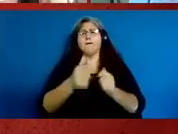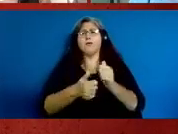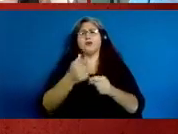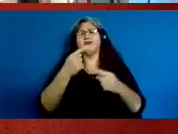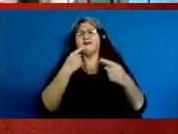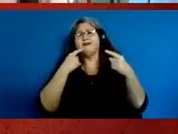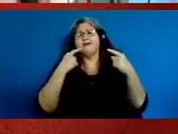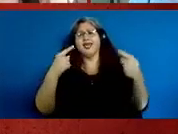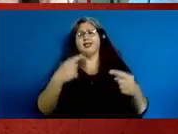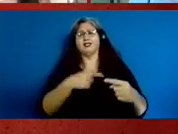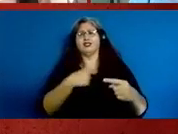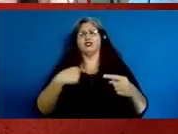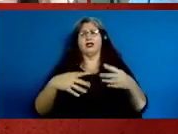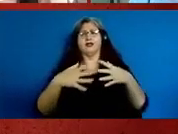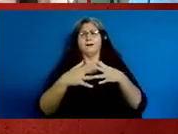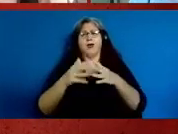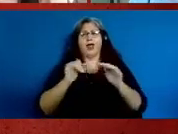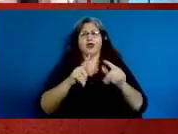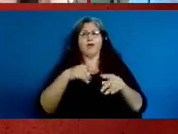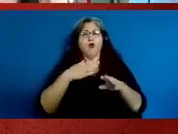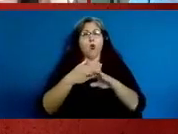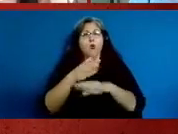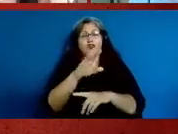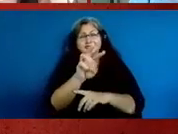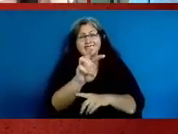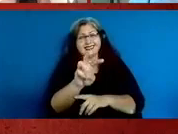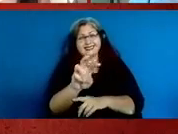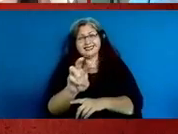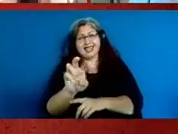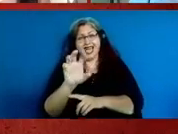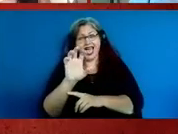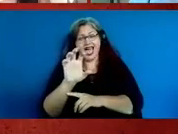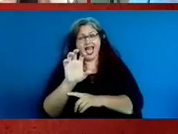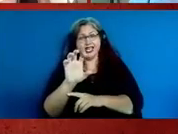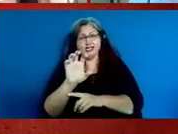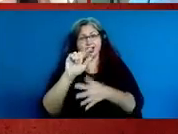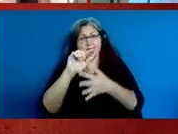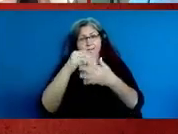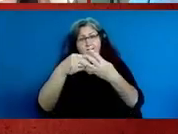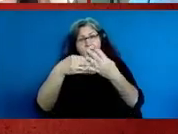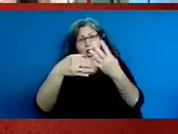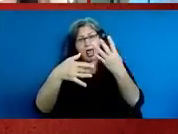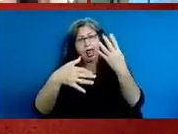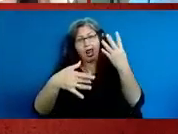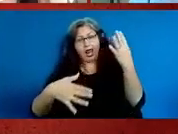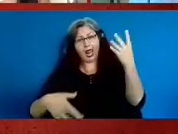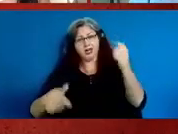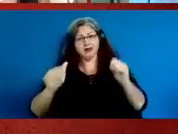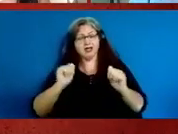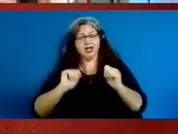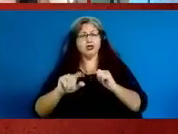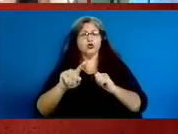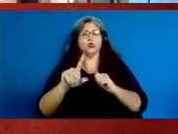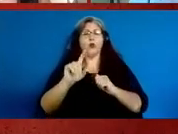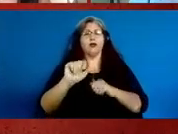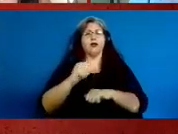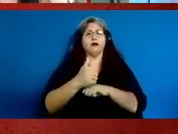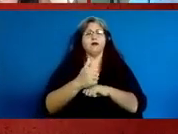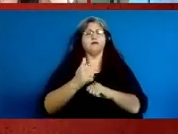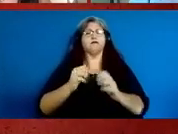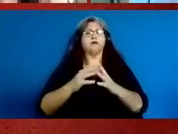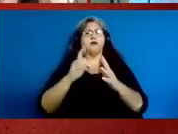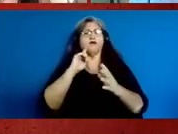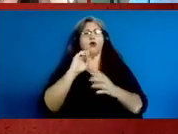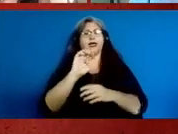American actors with over 600 credits to your name. You're one of the founders of East West Players,